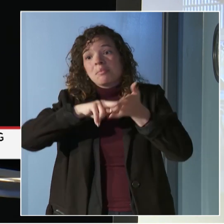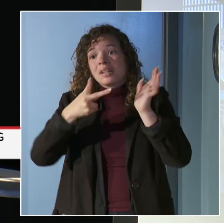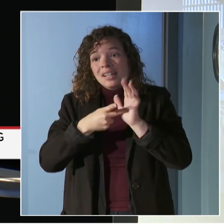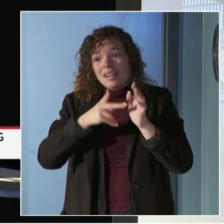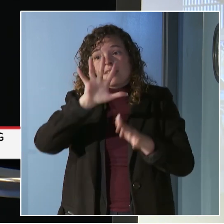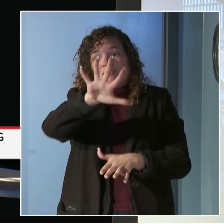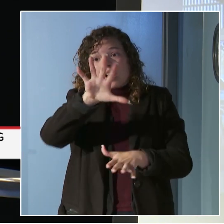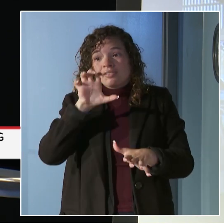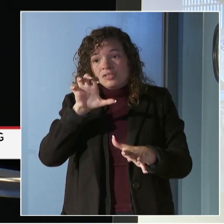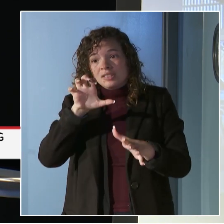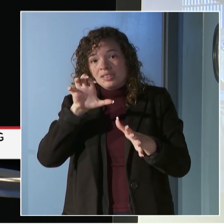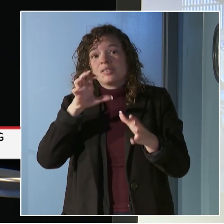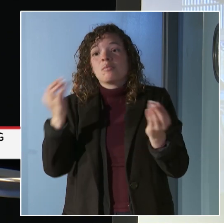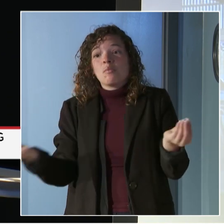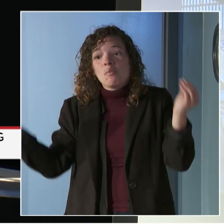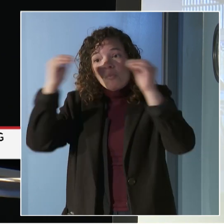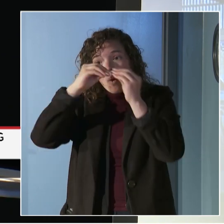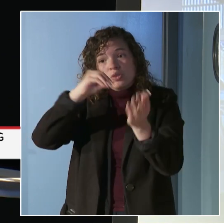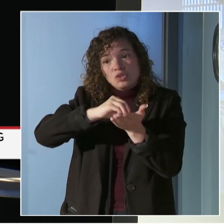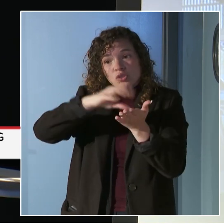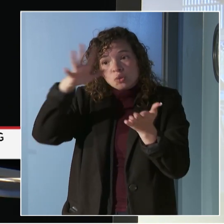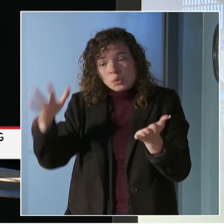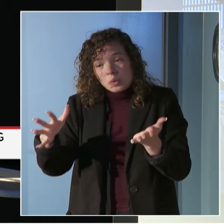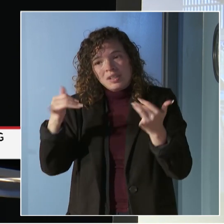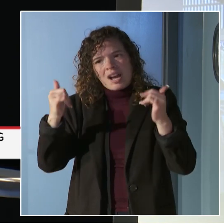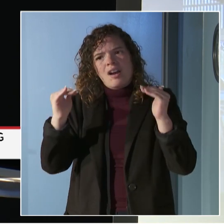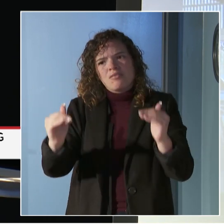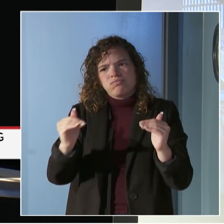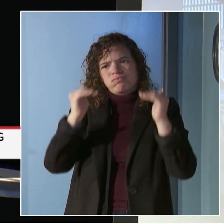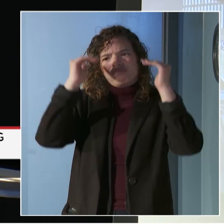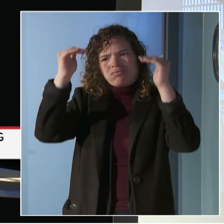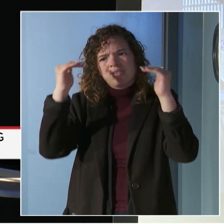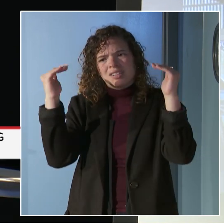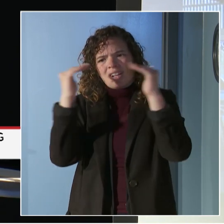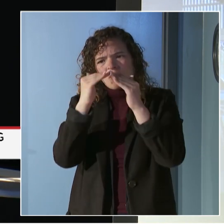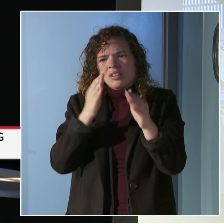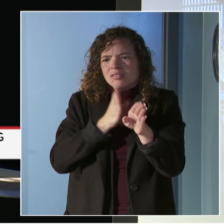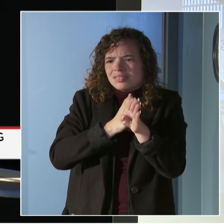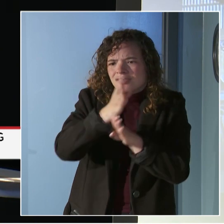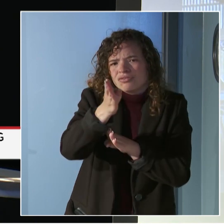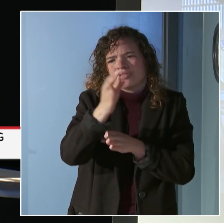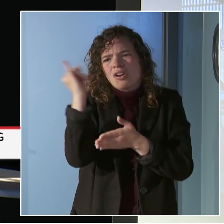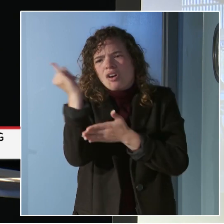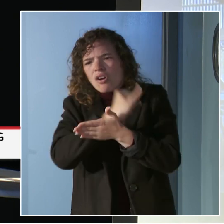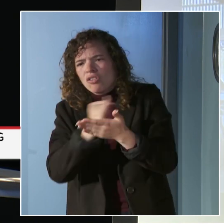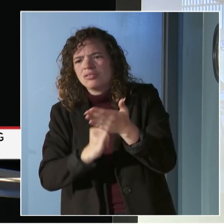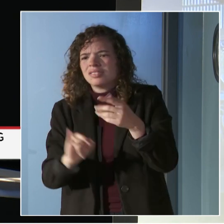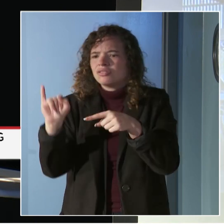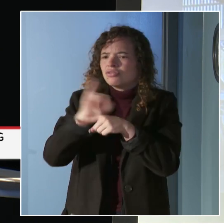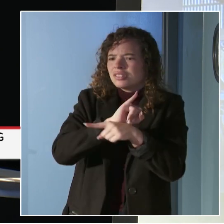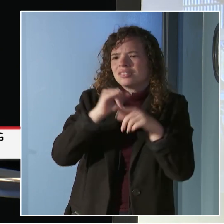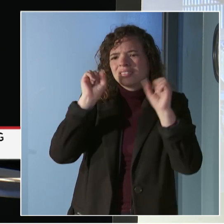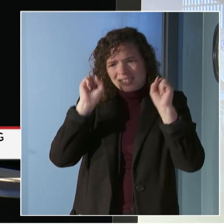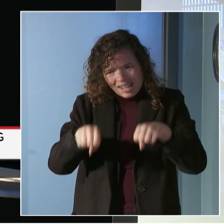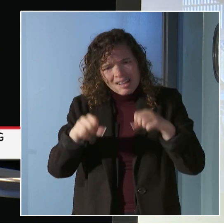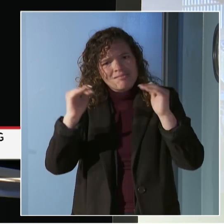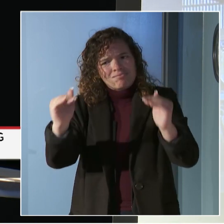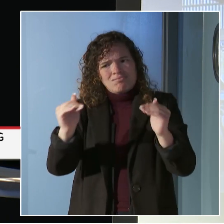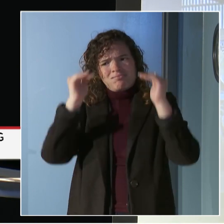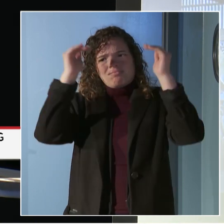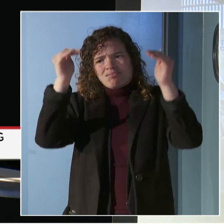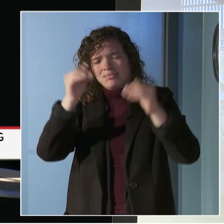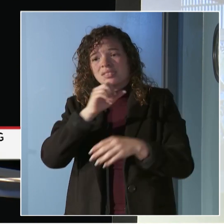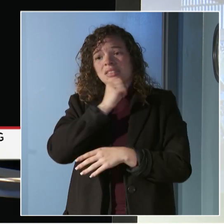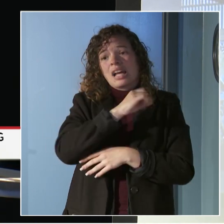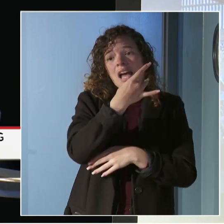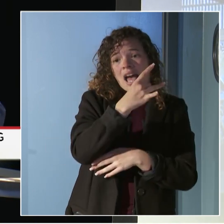Sitar Next Door will advance equity in careers in the arts and creative industries for young people and young adults ages 18 to